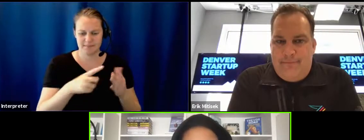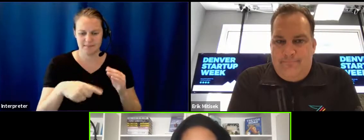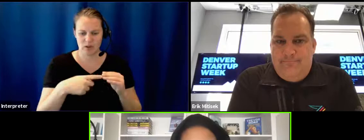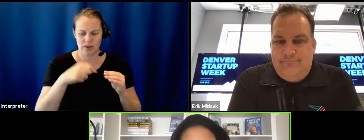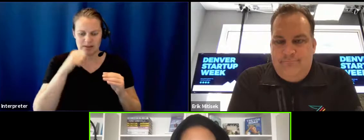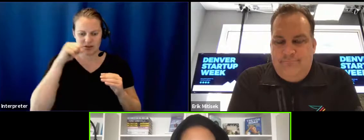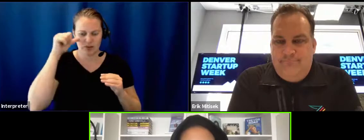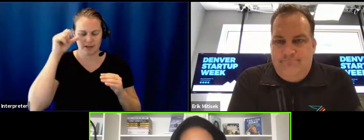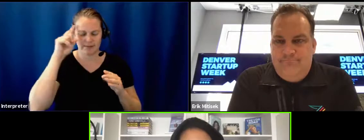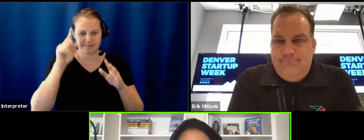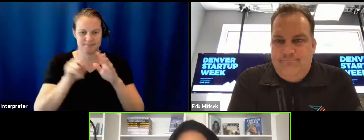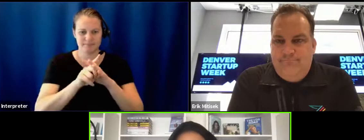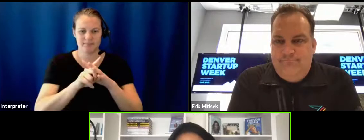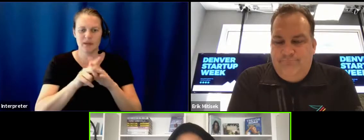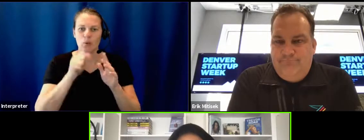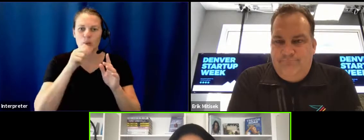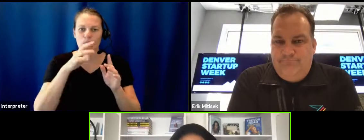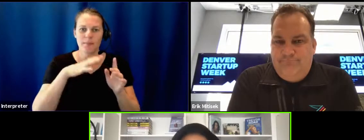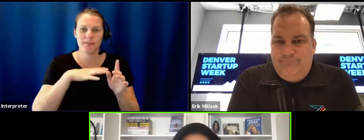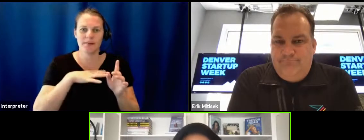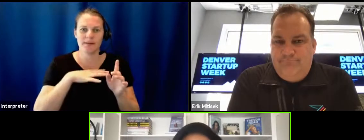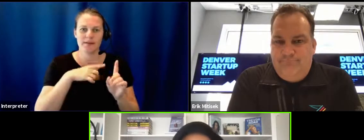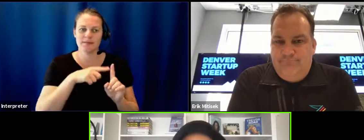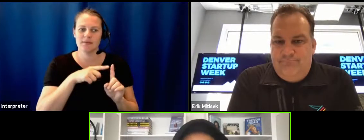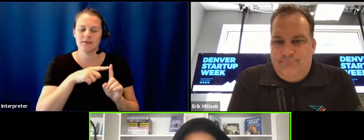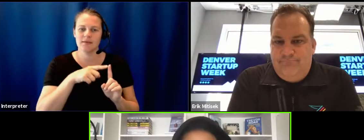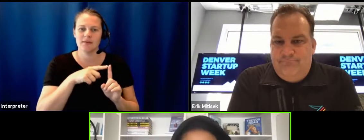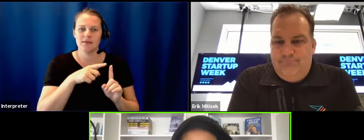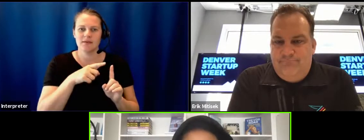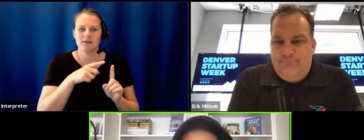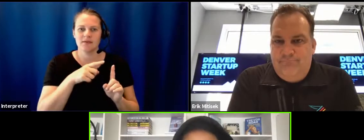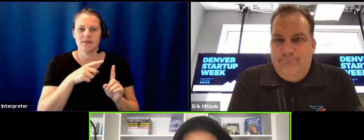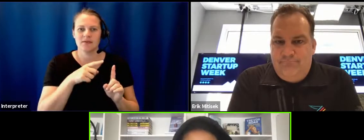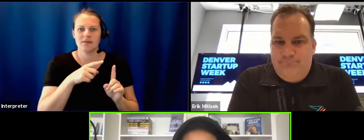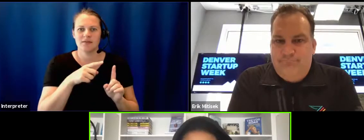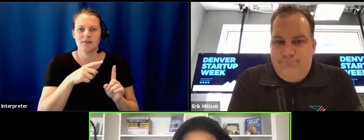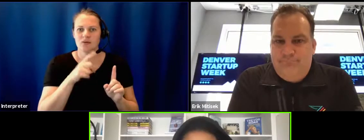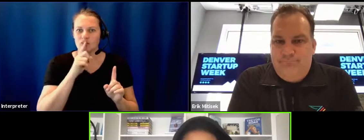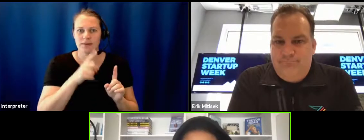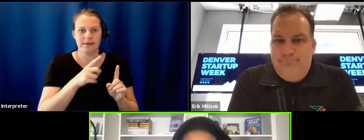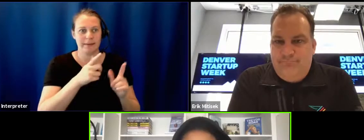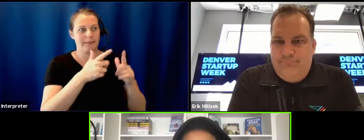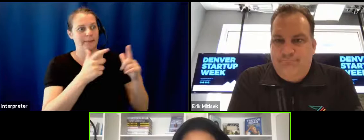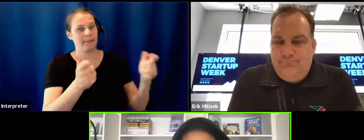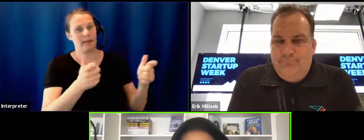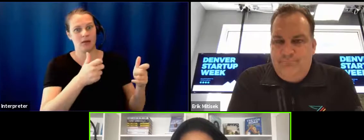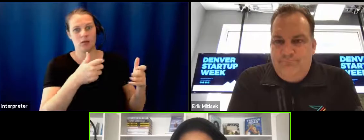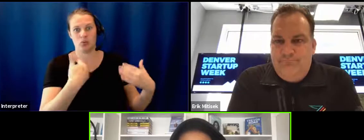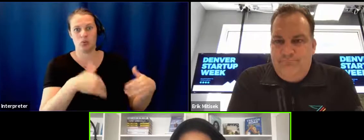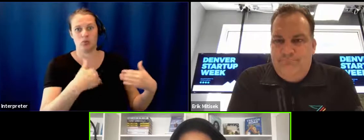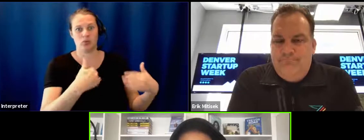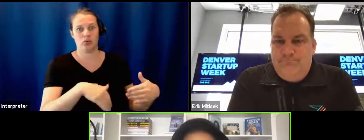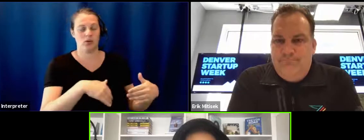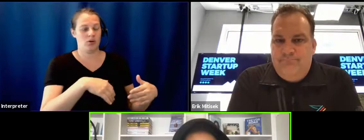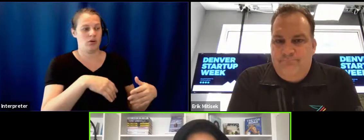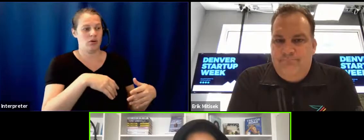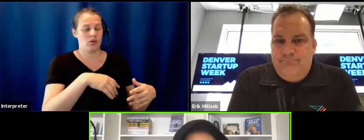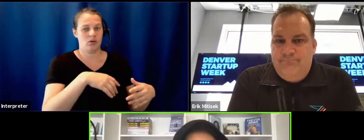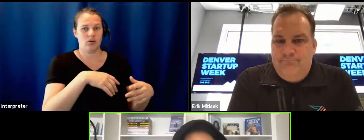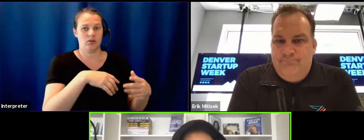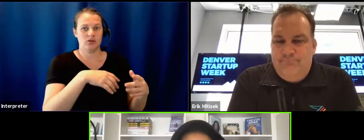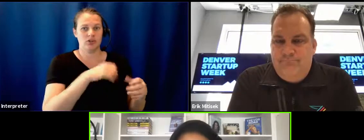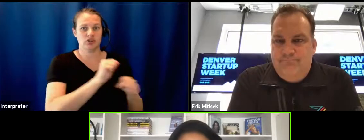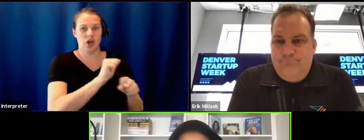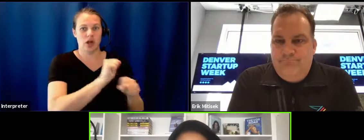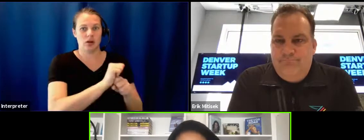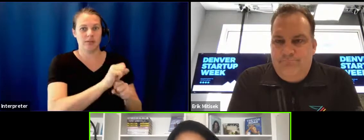reminded me of it. There was a woman who had just left like a big high profile job in Silicon Valley and then went to get her MBA a